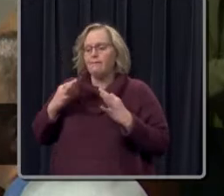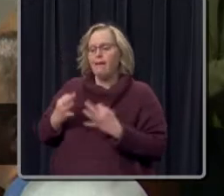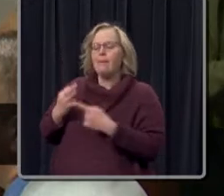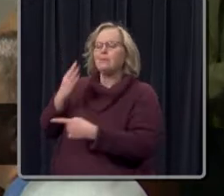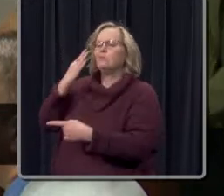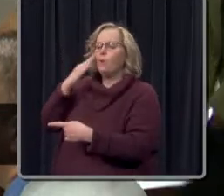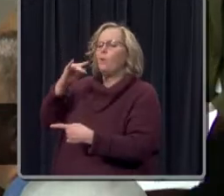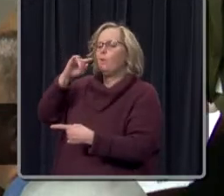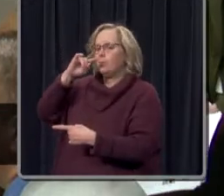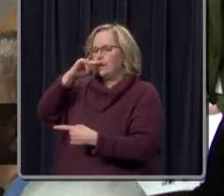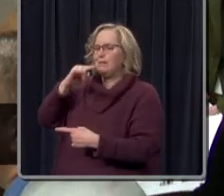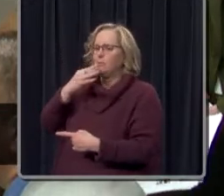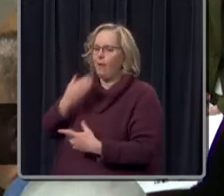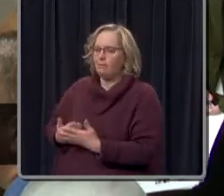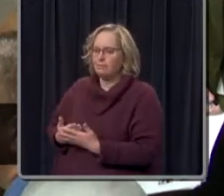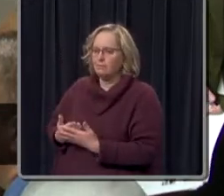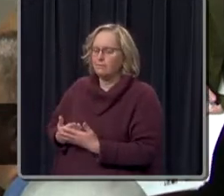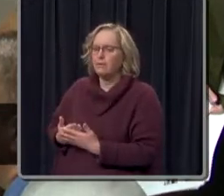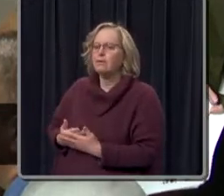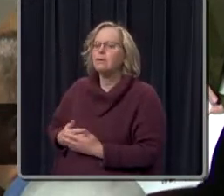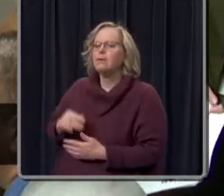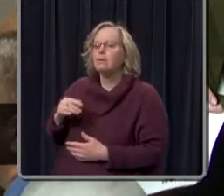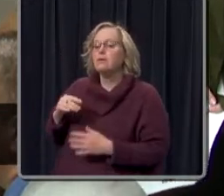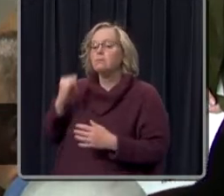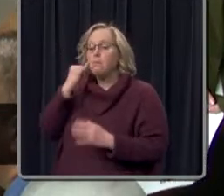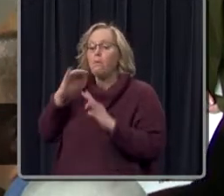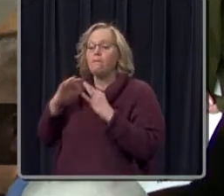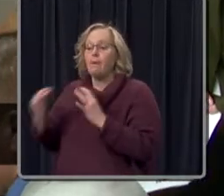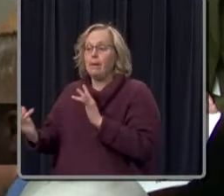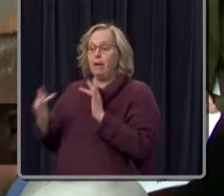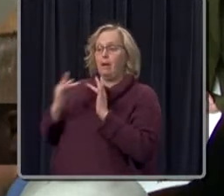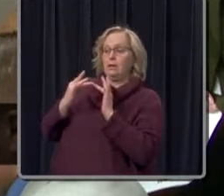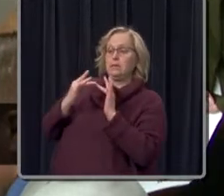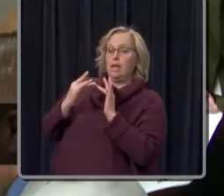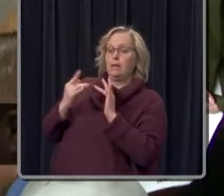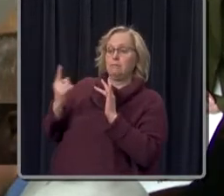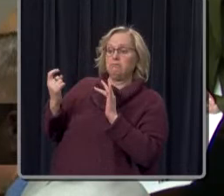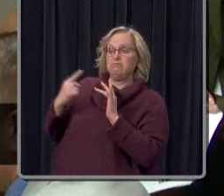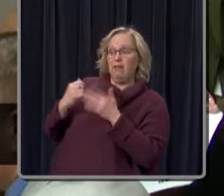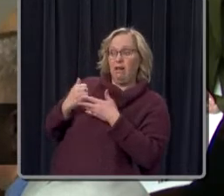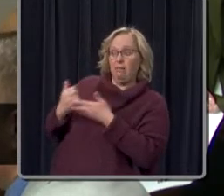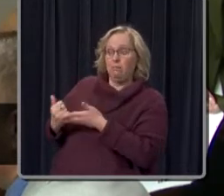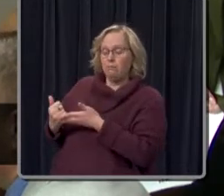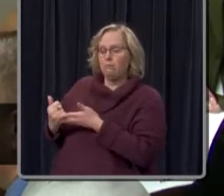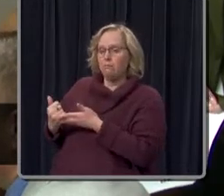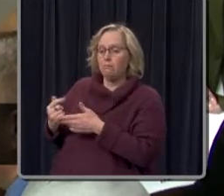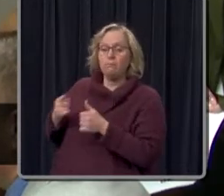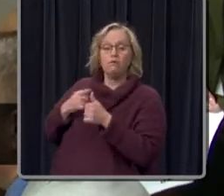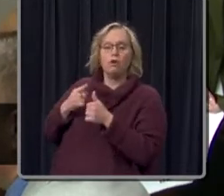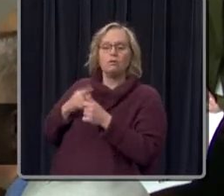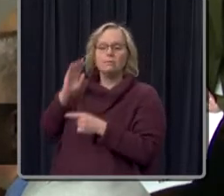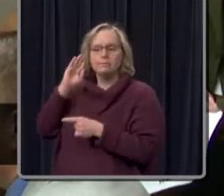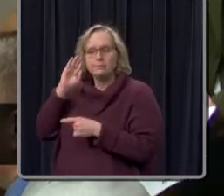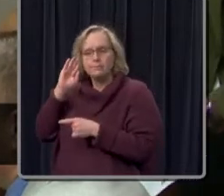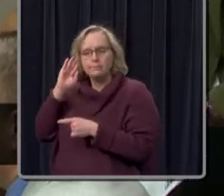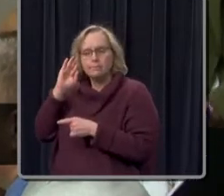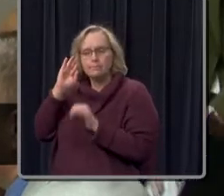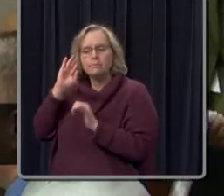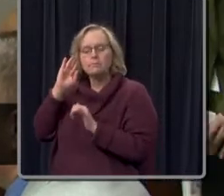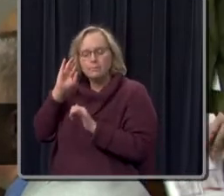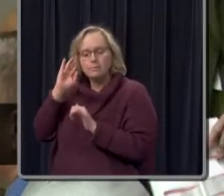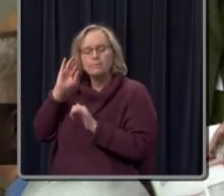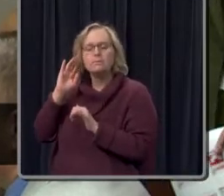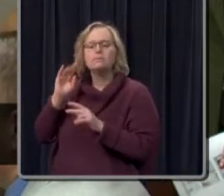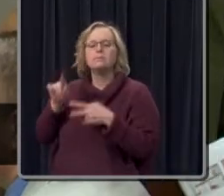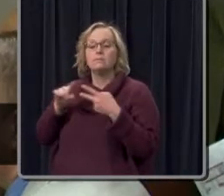well. So if a family were to reach out to us and ask for help, the number one thing we do is to listen. And the second thing we do